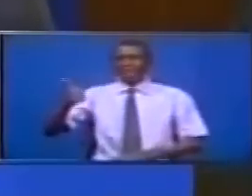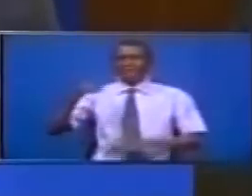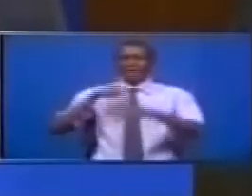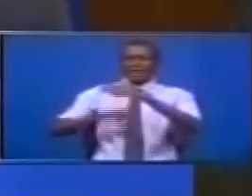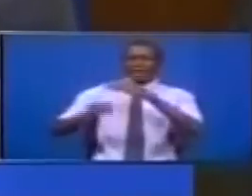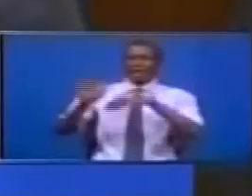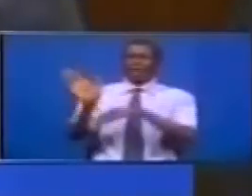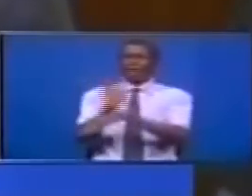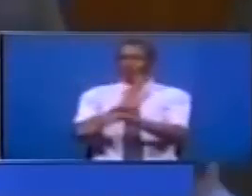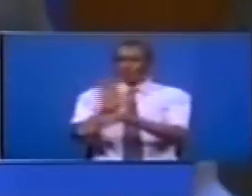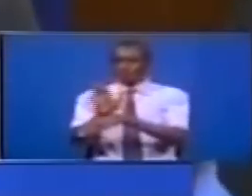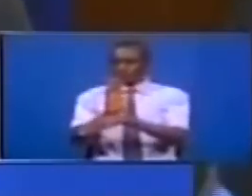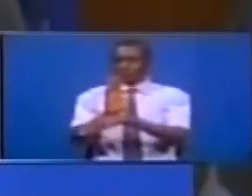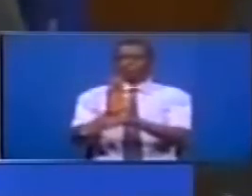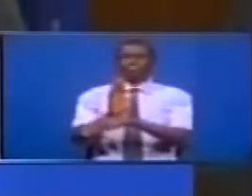Burundi.